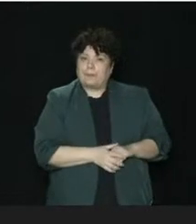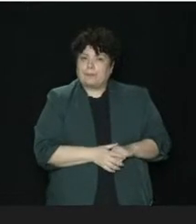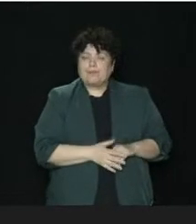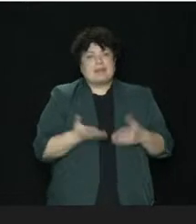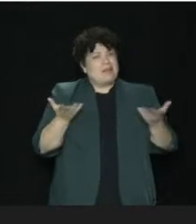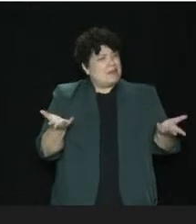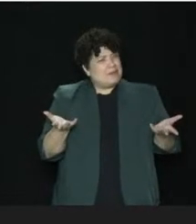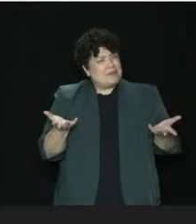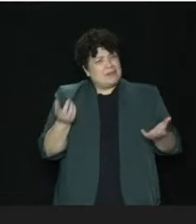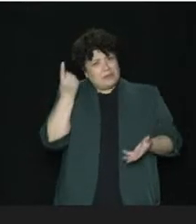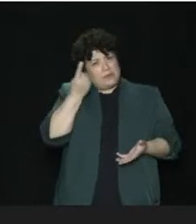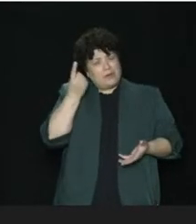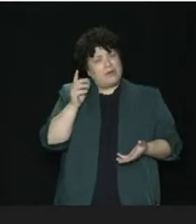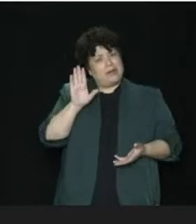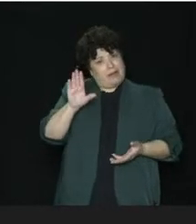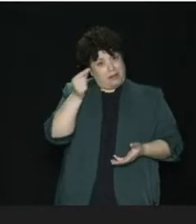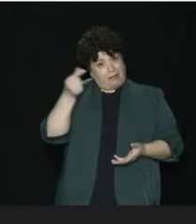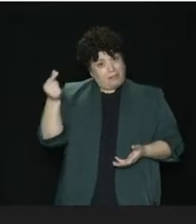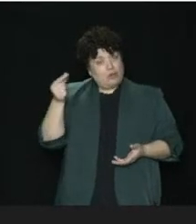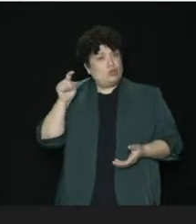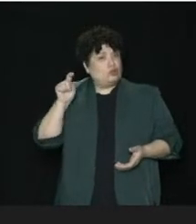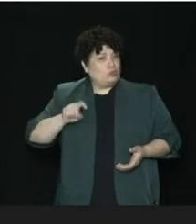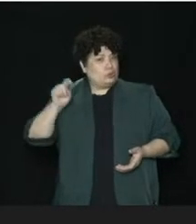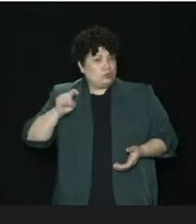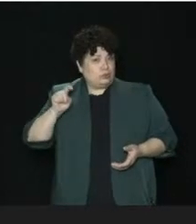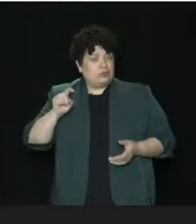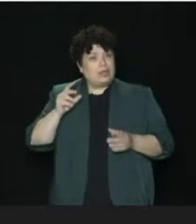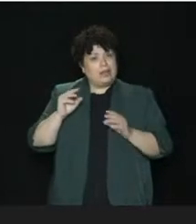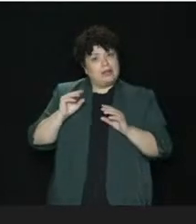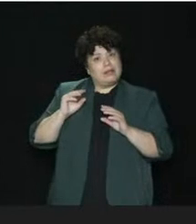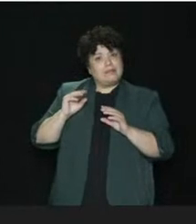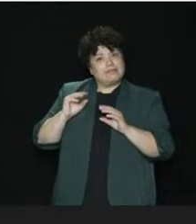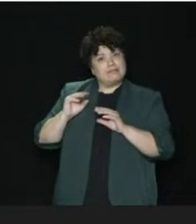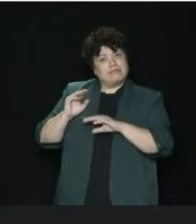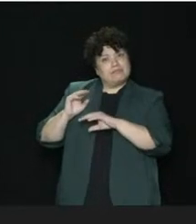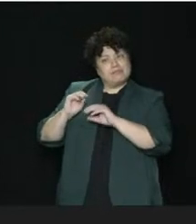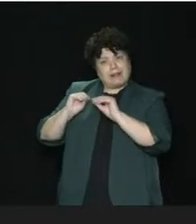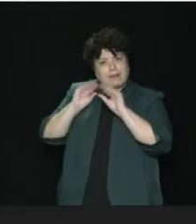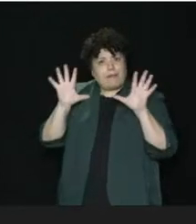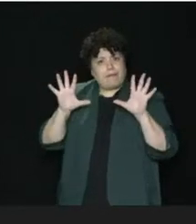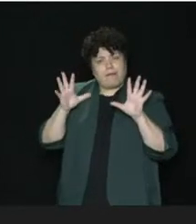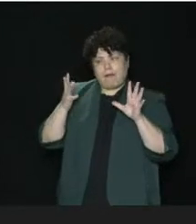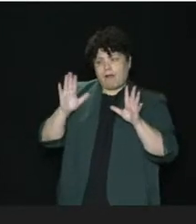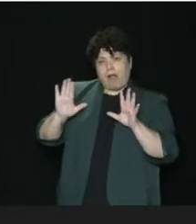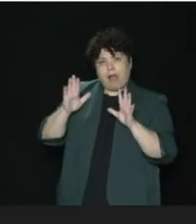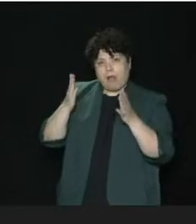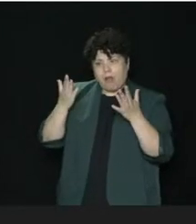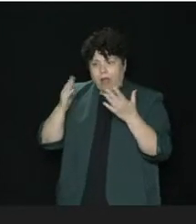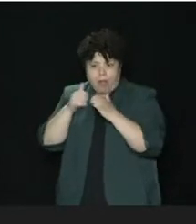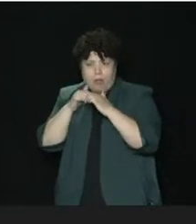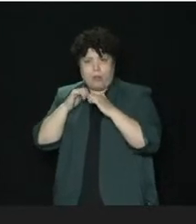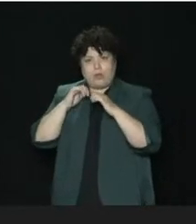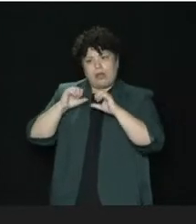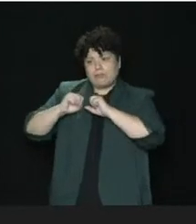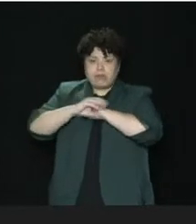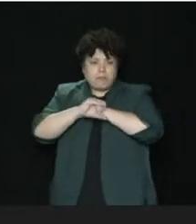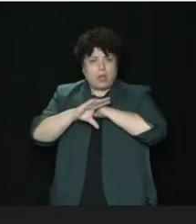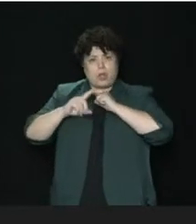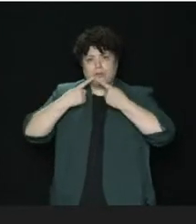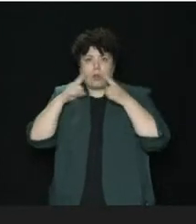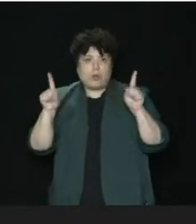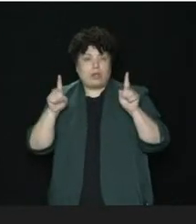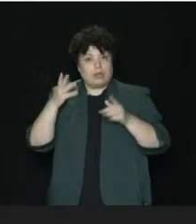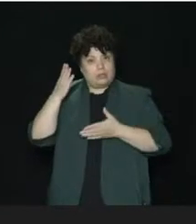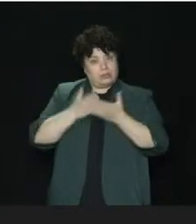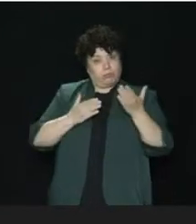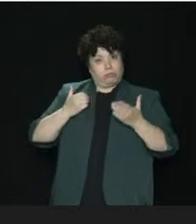retrospect, the government should have clarified the communications process so that Canadians aren't getting confused and potentially more